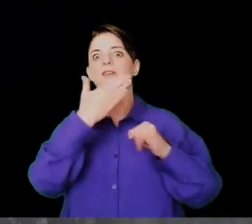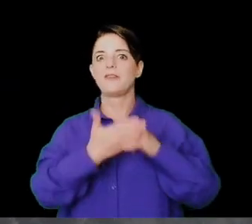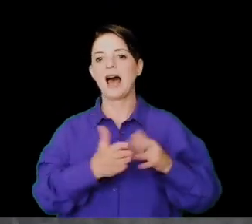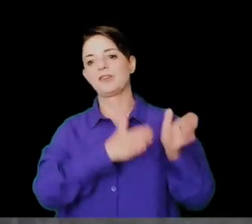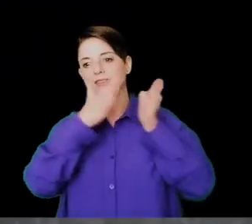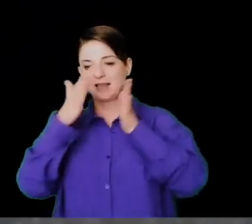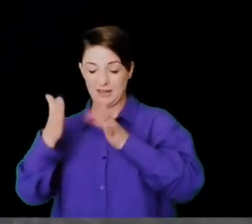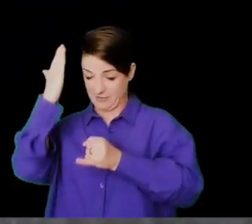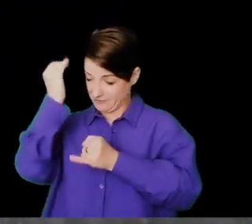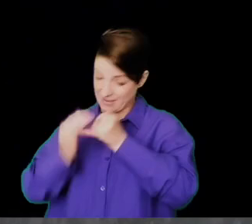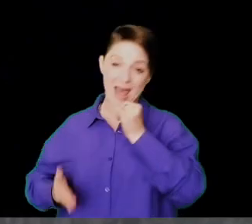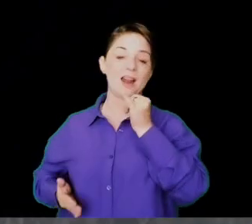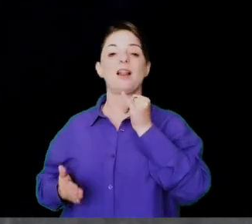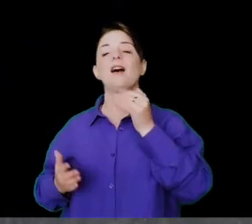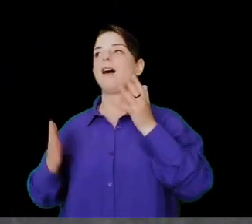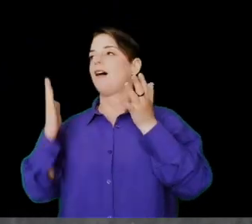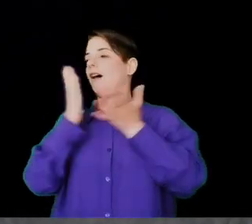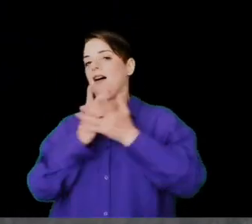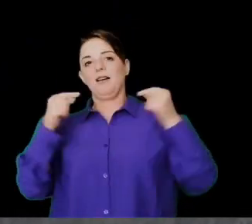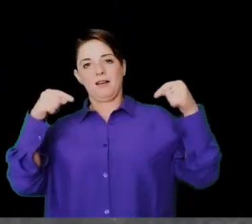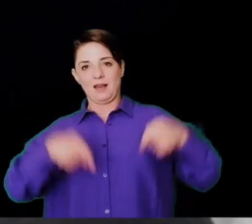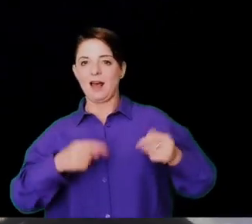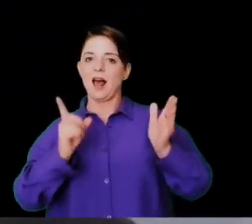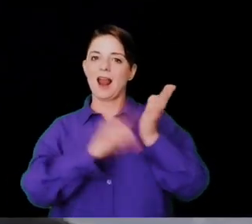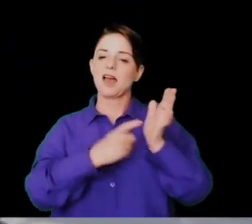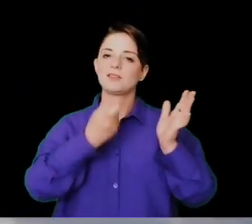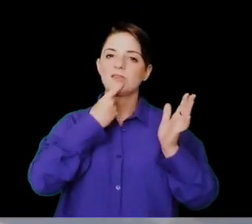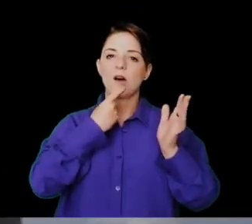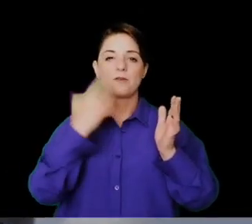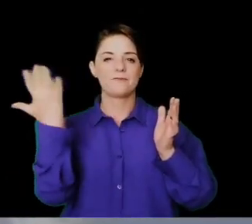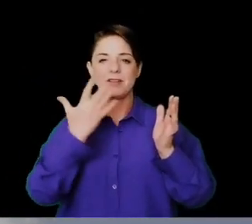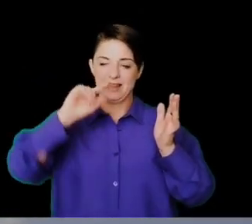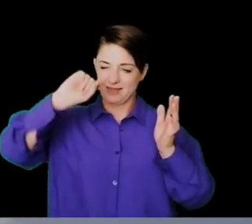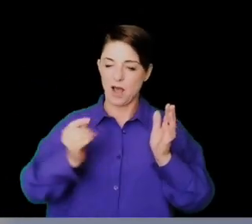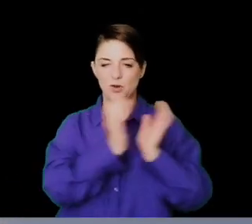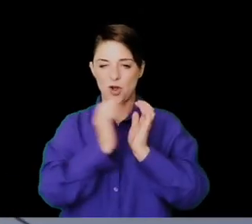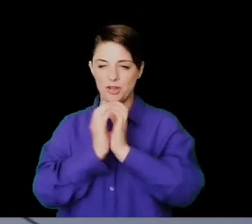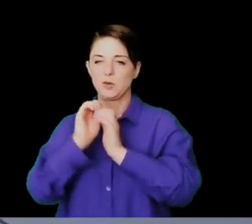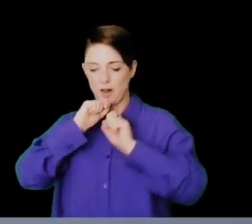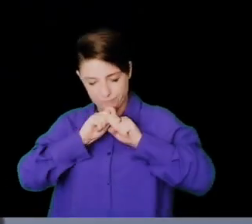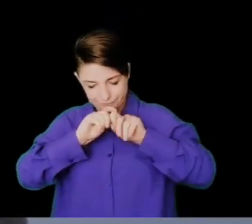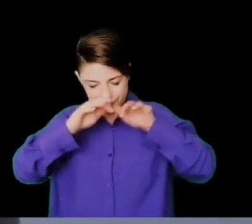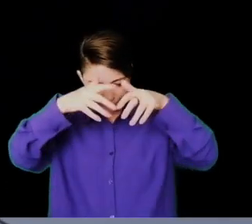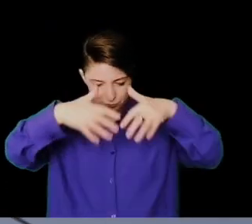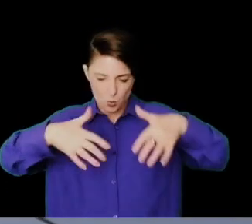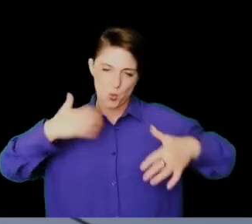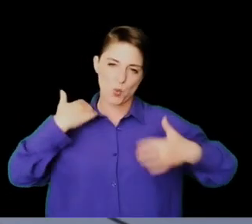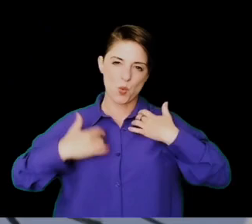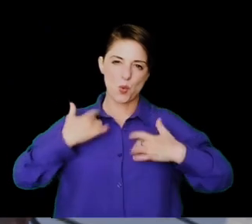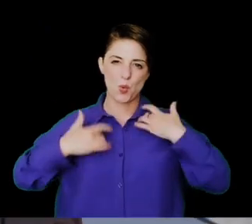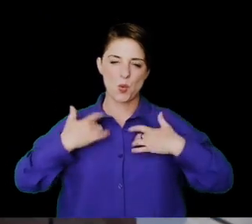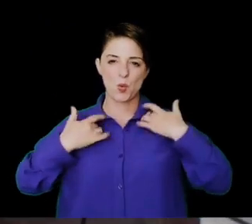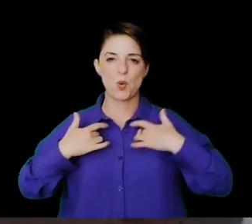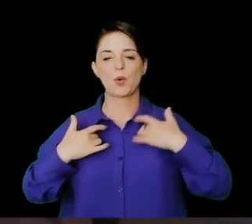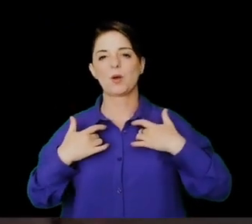So it's the final stage of the whole process. We're here in Langston Harbour and we are deploying our 15,000 oysters onto our reef.